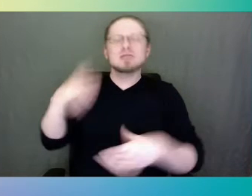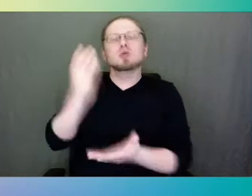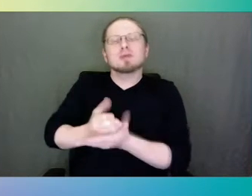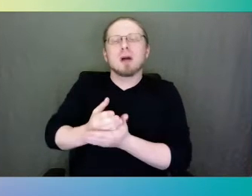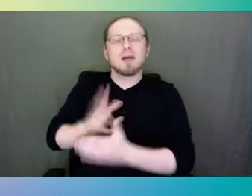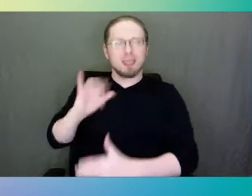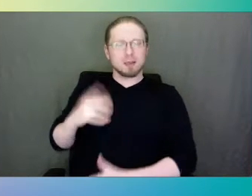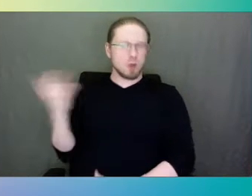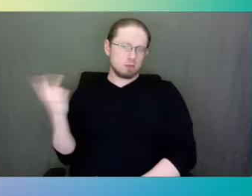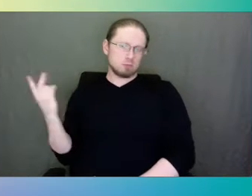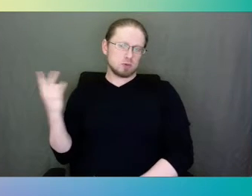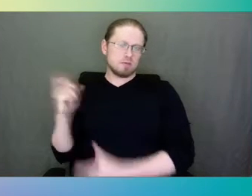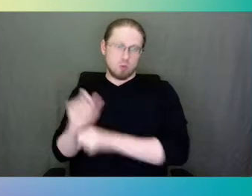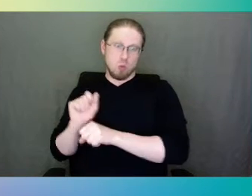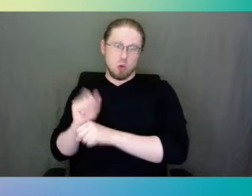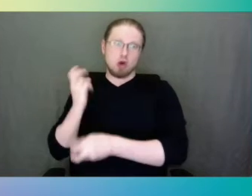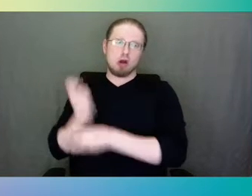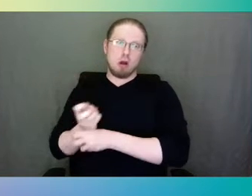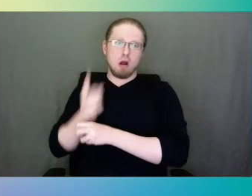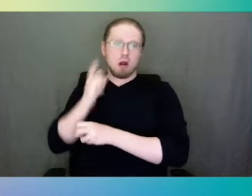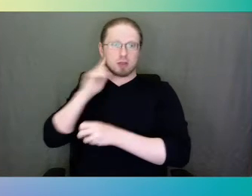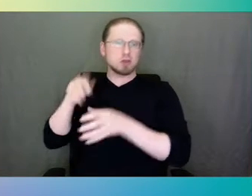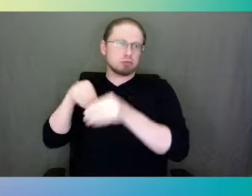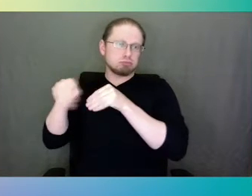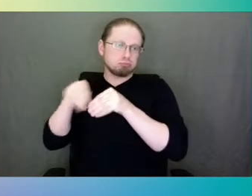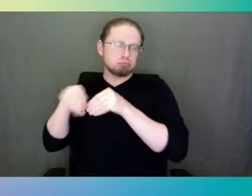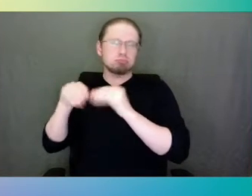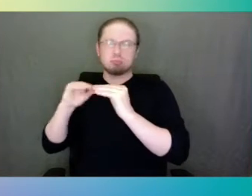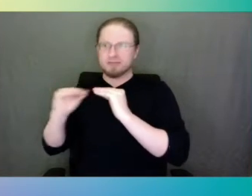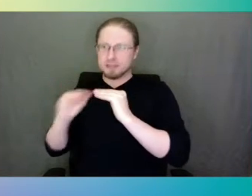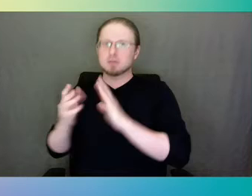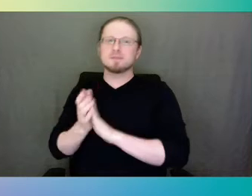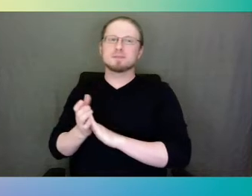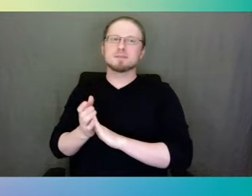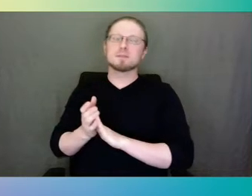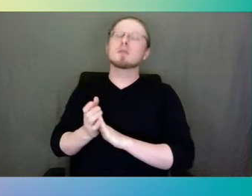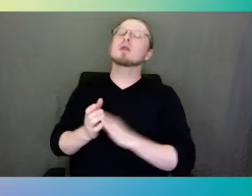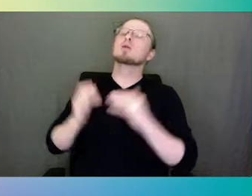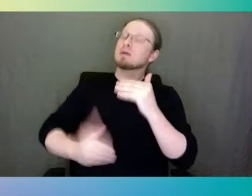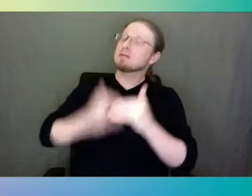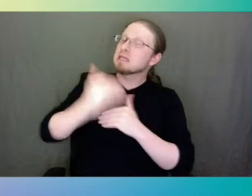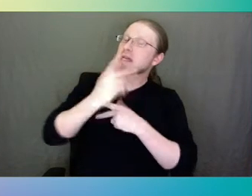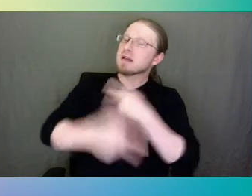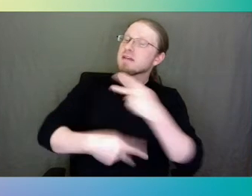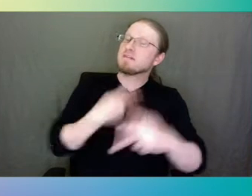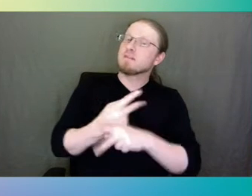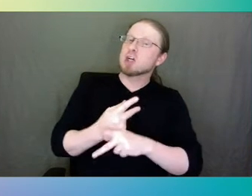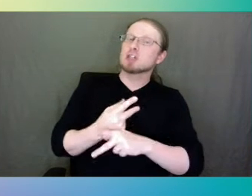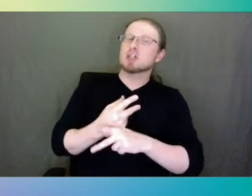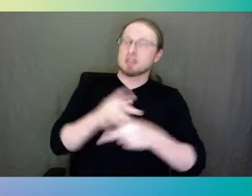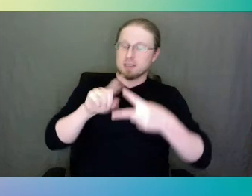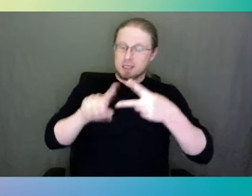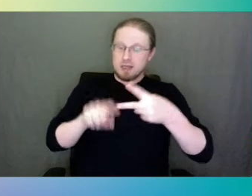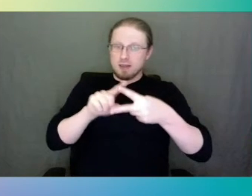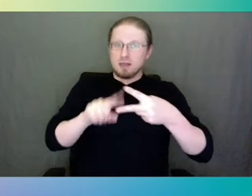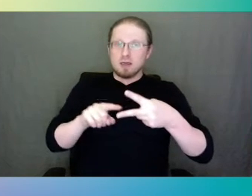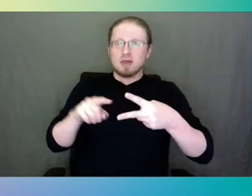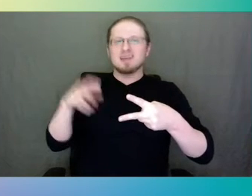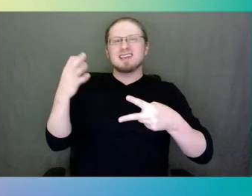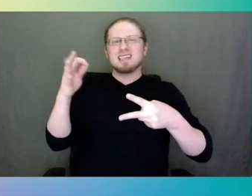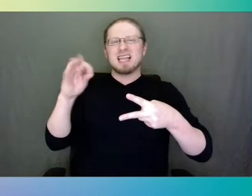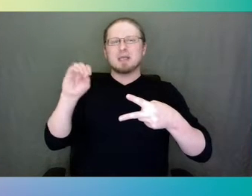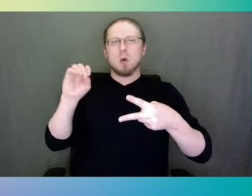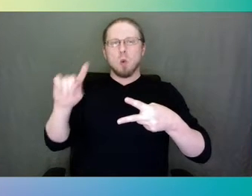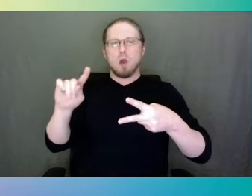hard. 1901, this brings us up to 1901, effeminate and abusers of themselves with men. This is the ASV, the American